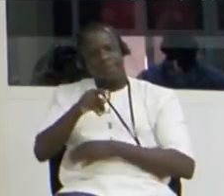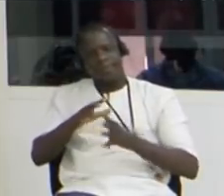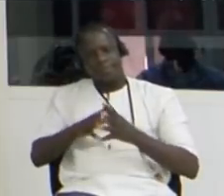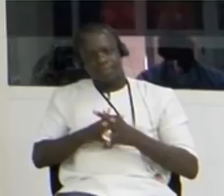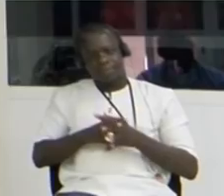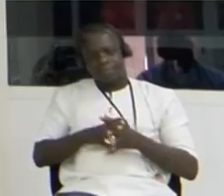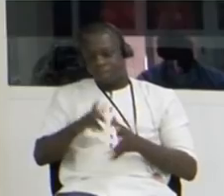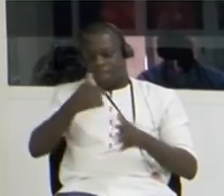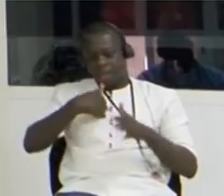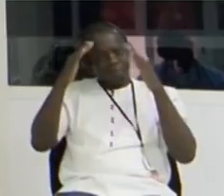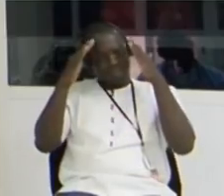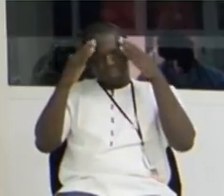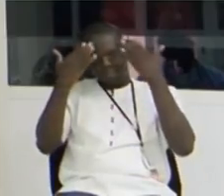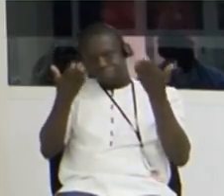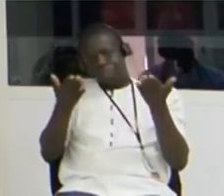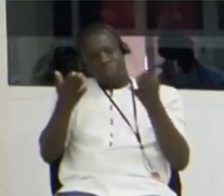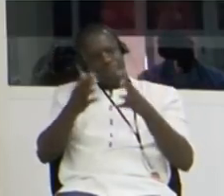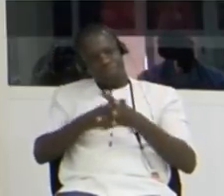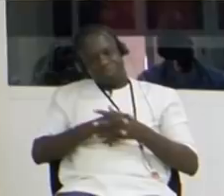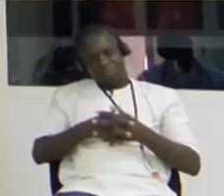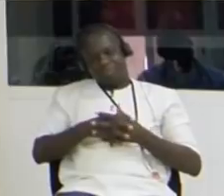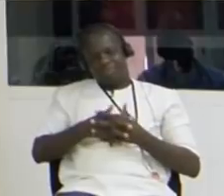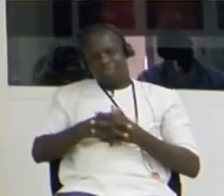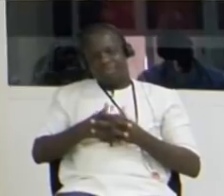I don't know.